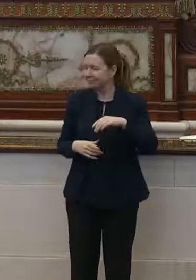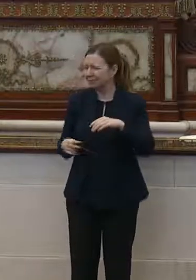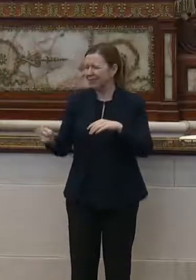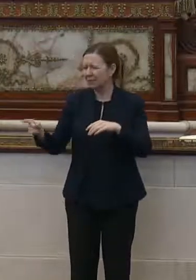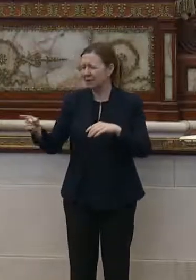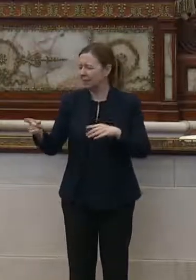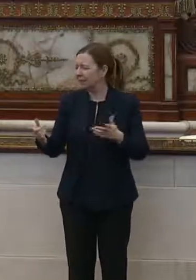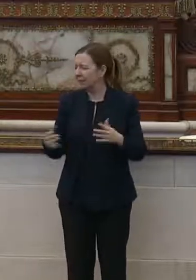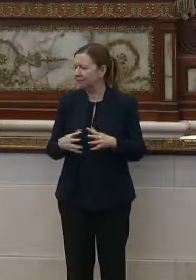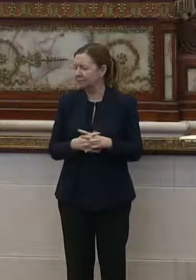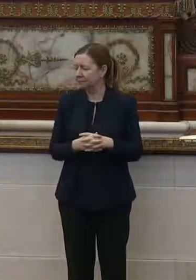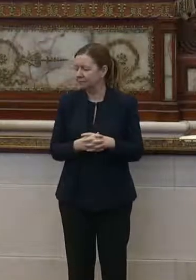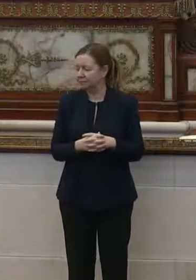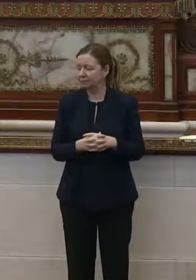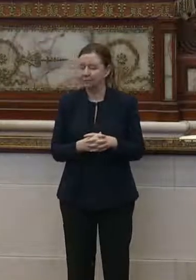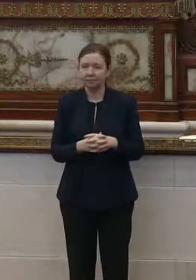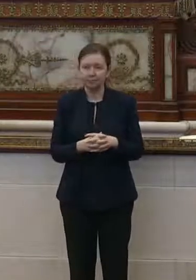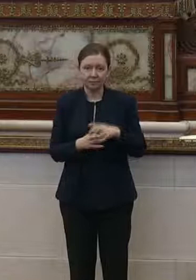witnesses.